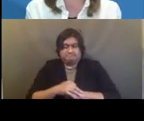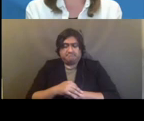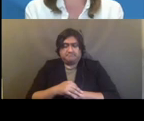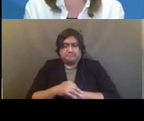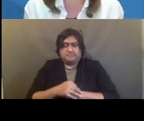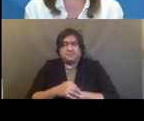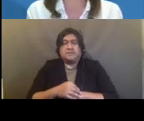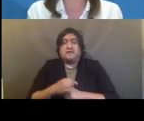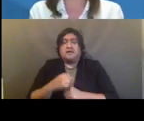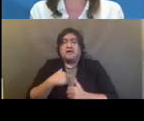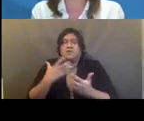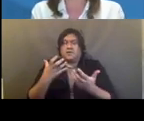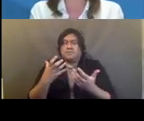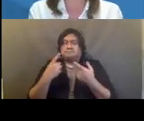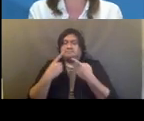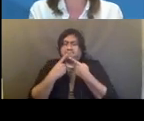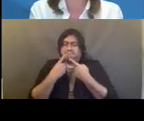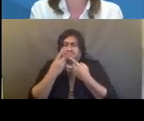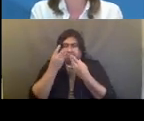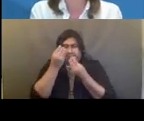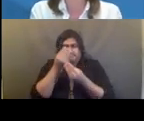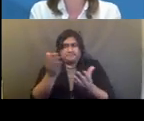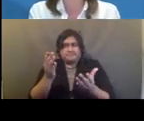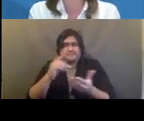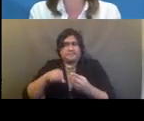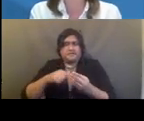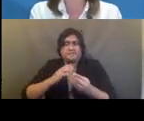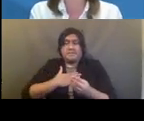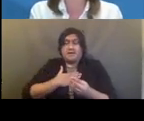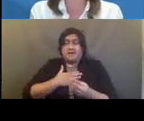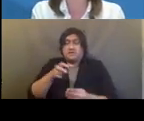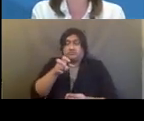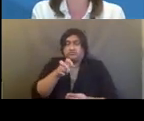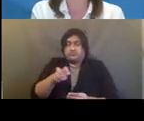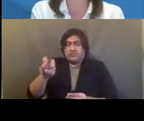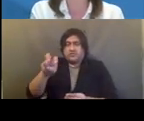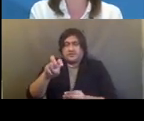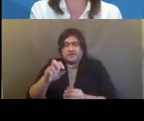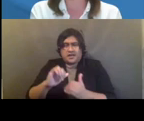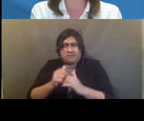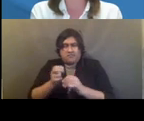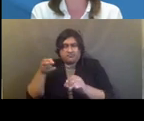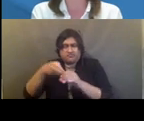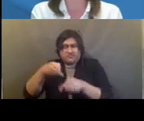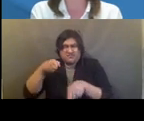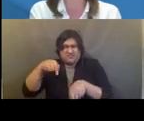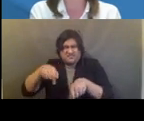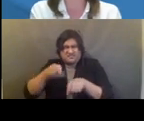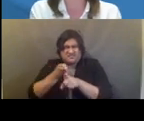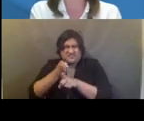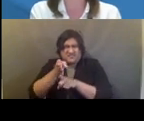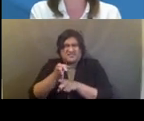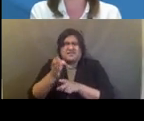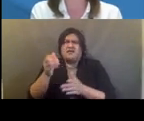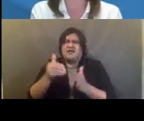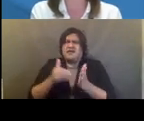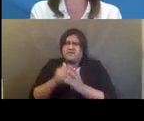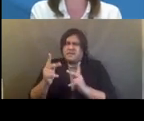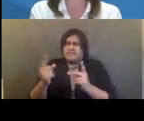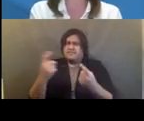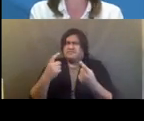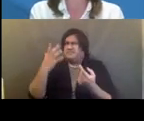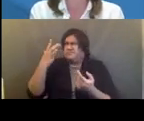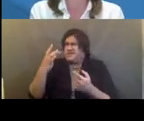I wanted to tell you a little bit about my own journey in coming into this, because I often get the question about why do I do this type of